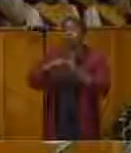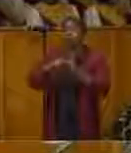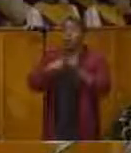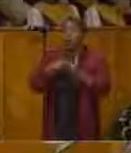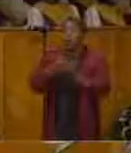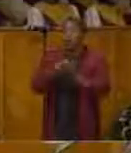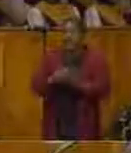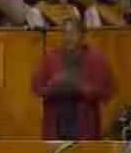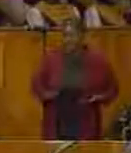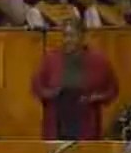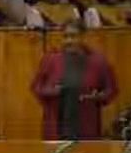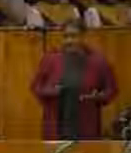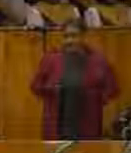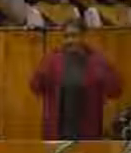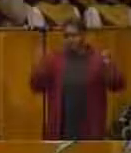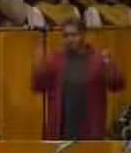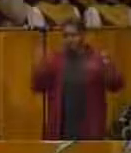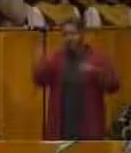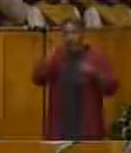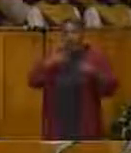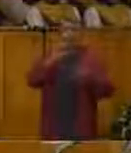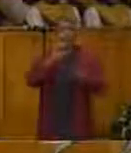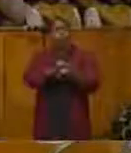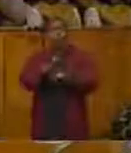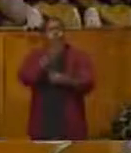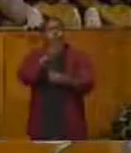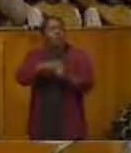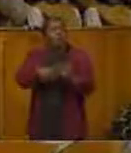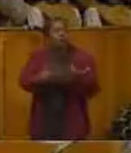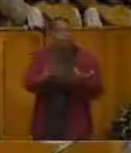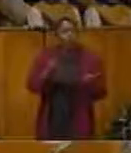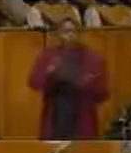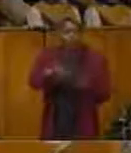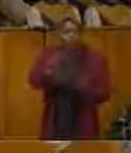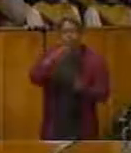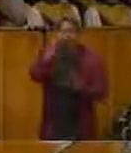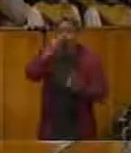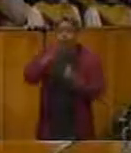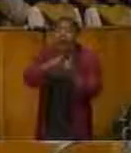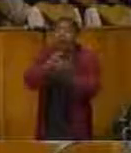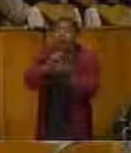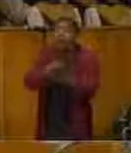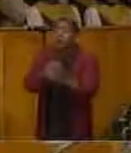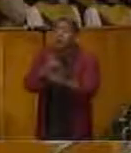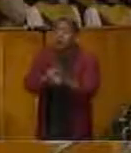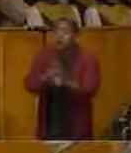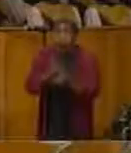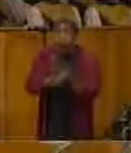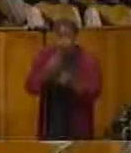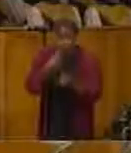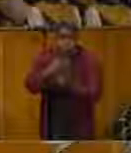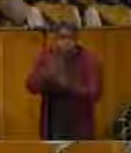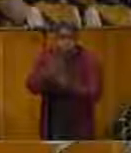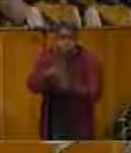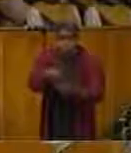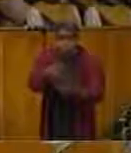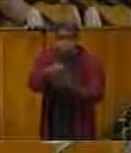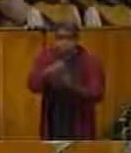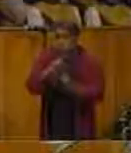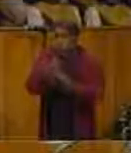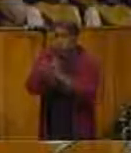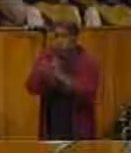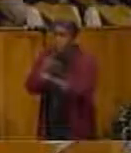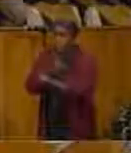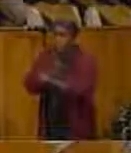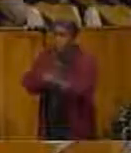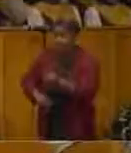Money. Because you work hard for your money, and I want you to know how your money is working hard for you when you give it back to the kingdom